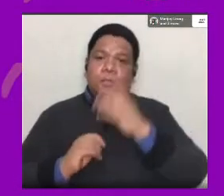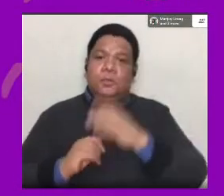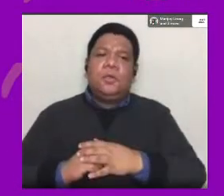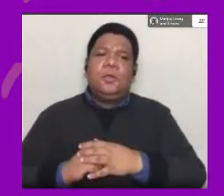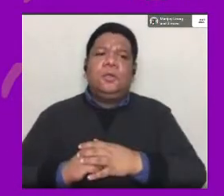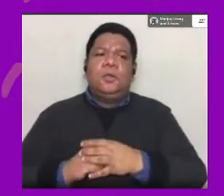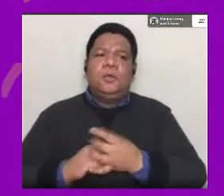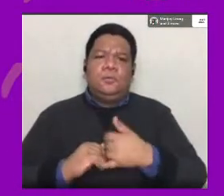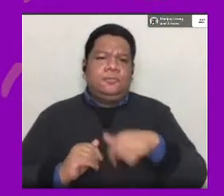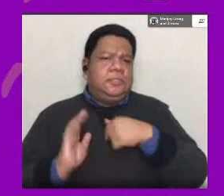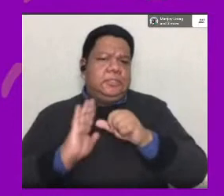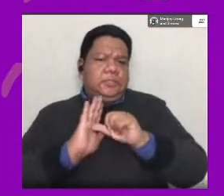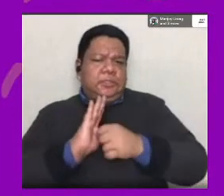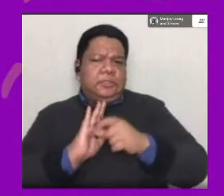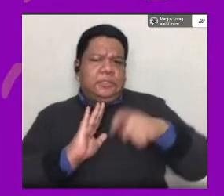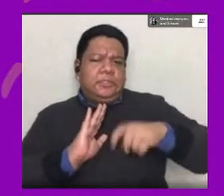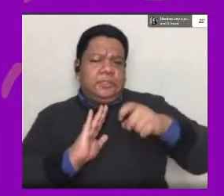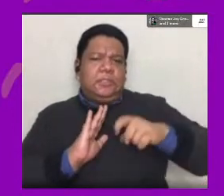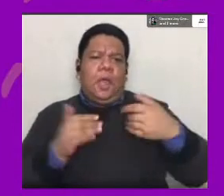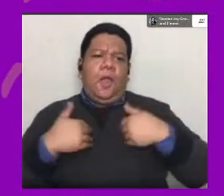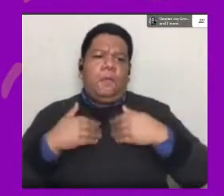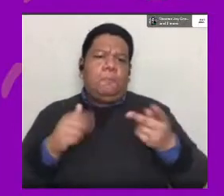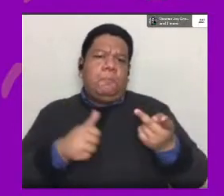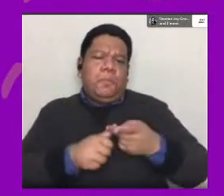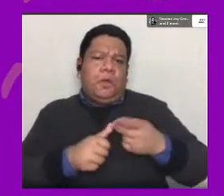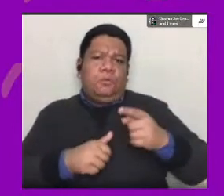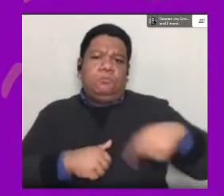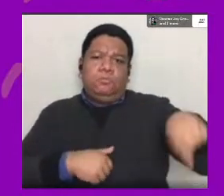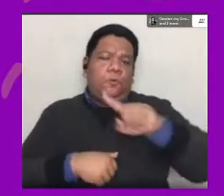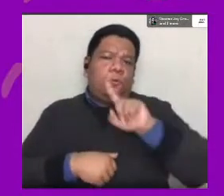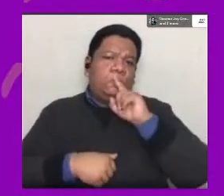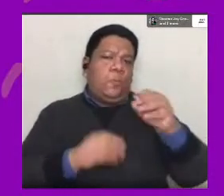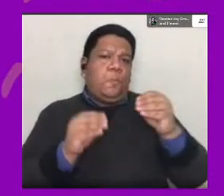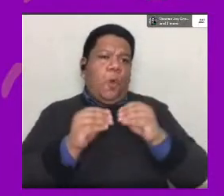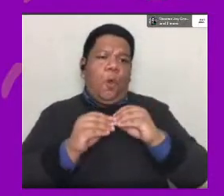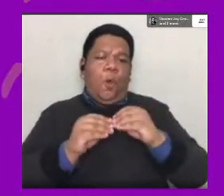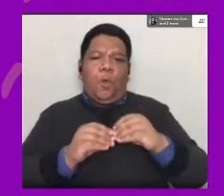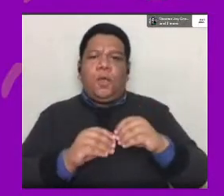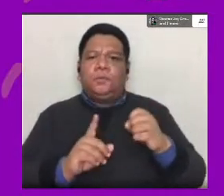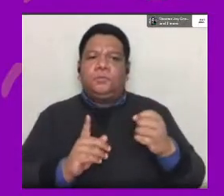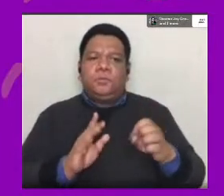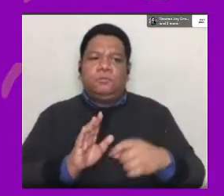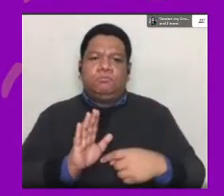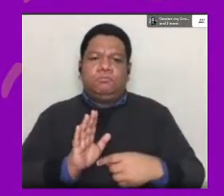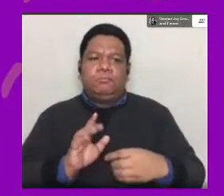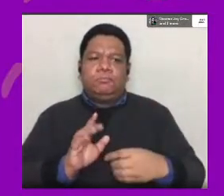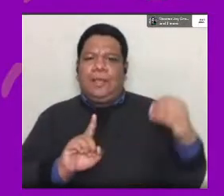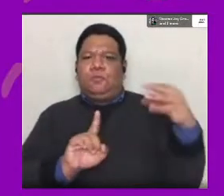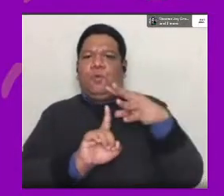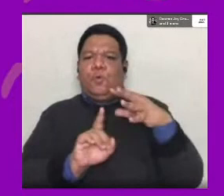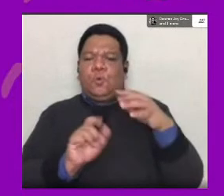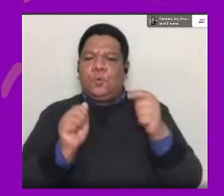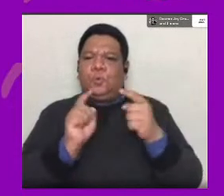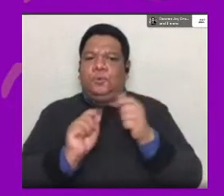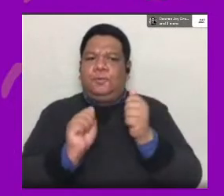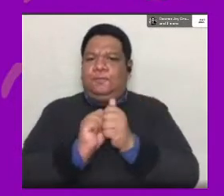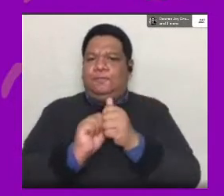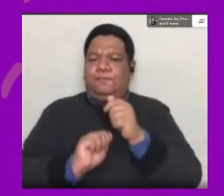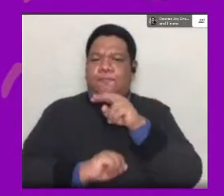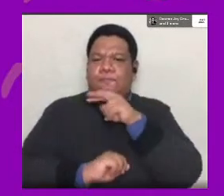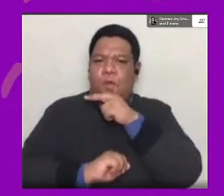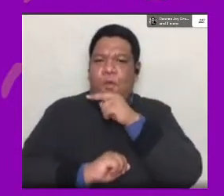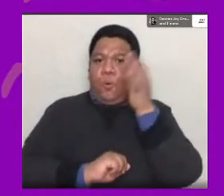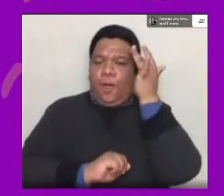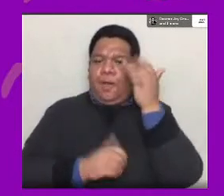need to prioritize those most exposed and vulnerable to the virus because of social determinants of